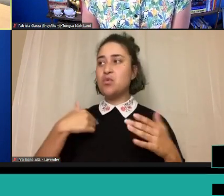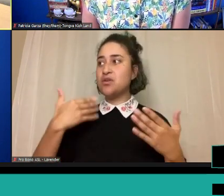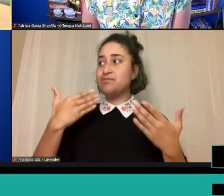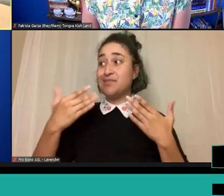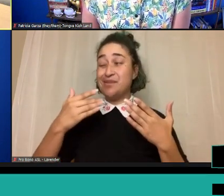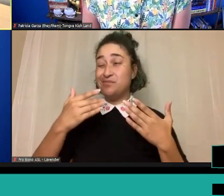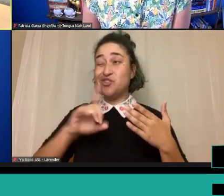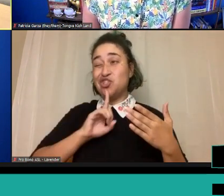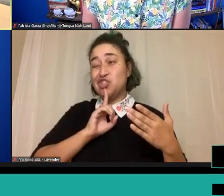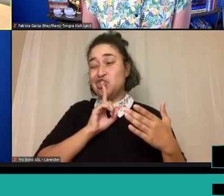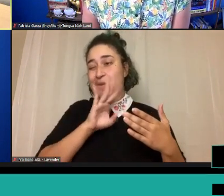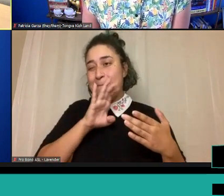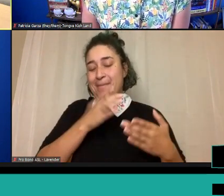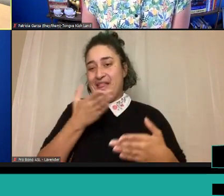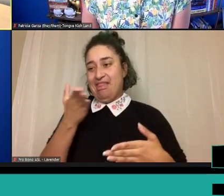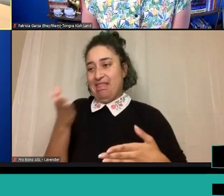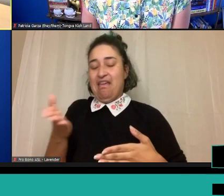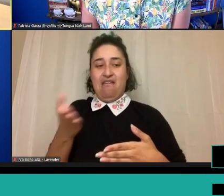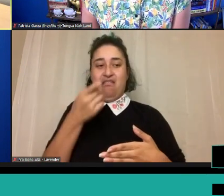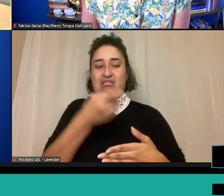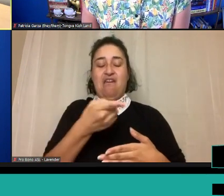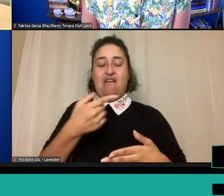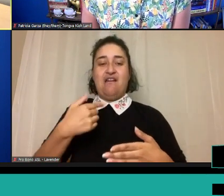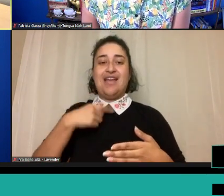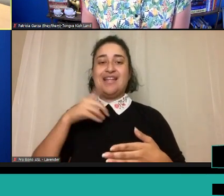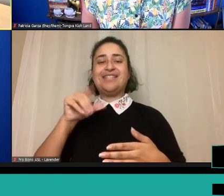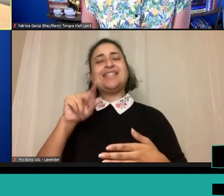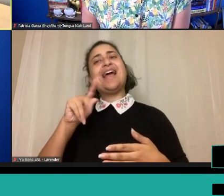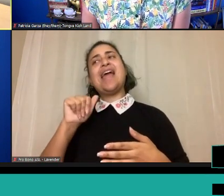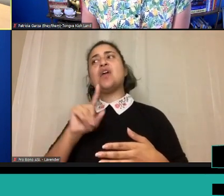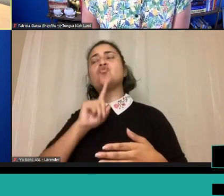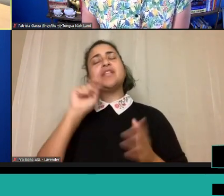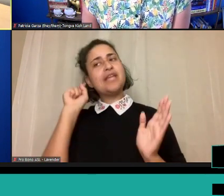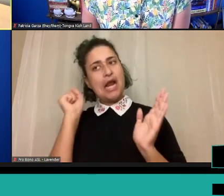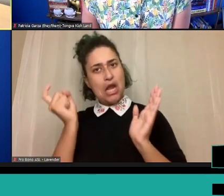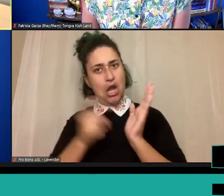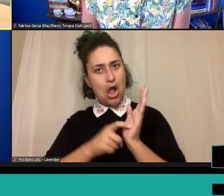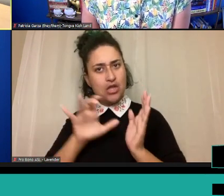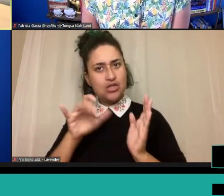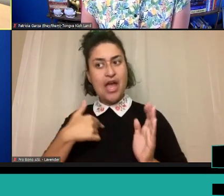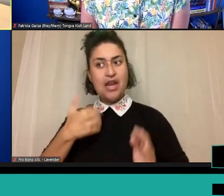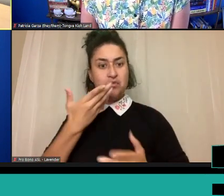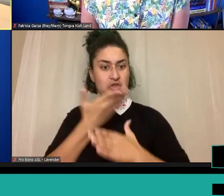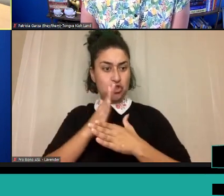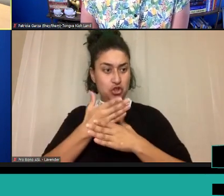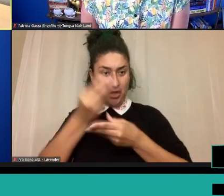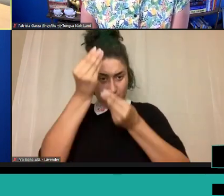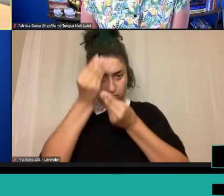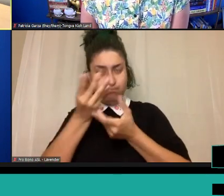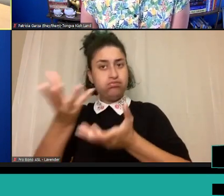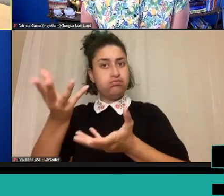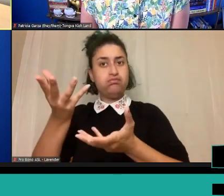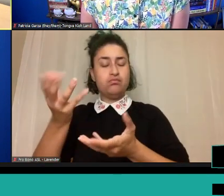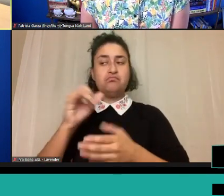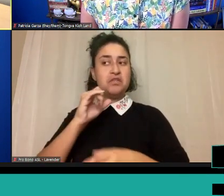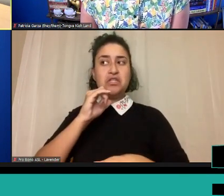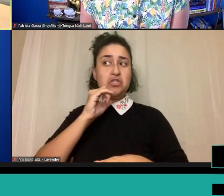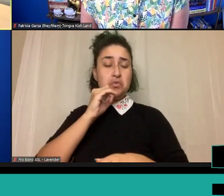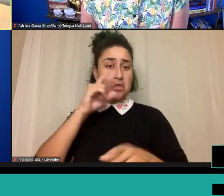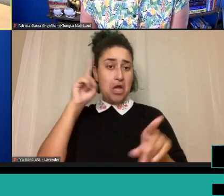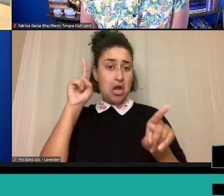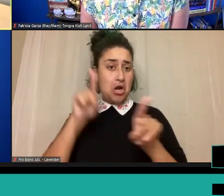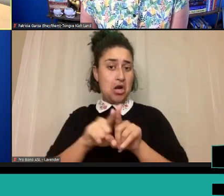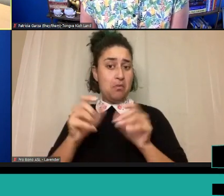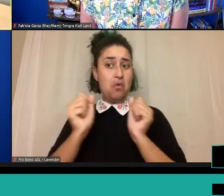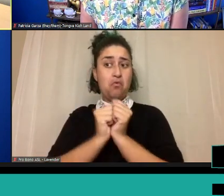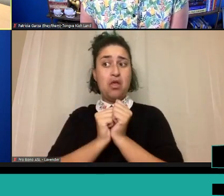to be there, and Diane really sort of acknowledged the moment and shared her piece, right? And she was not necessarily in agreement with the